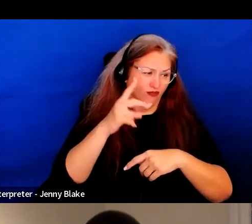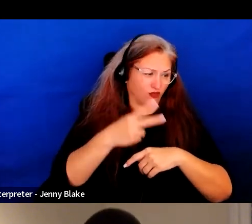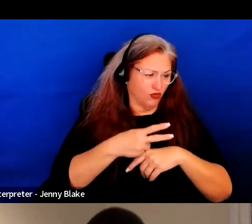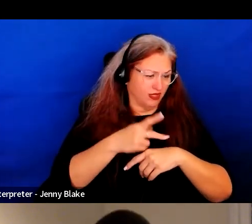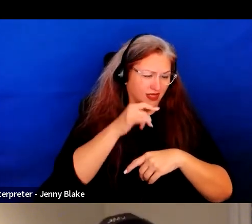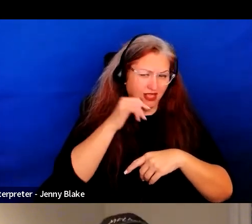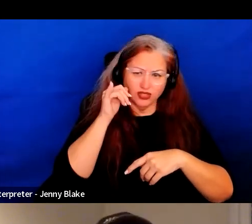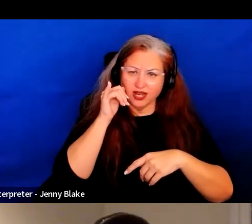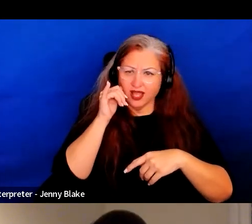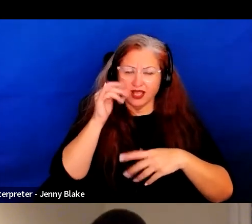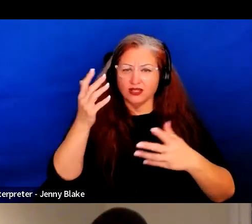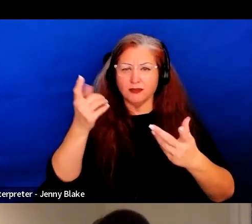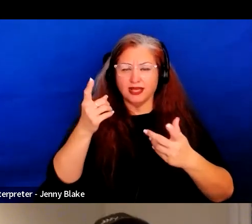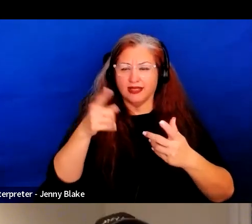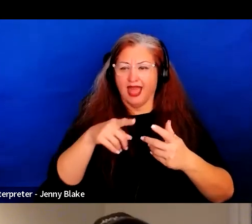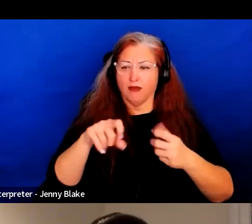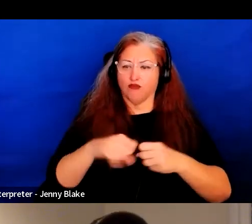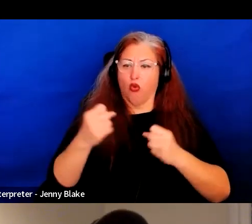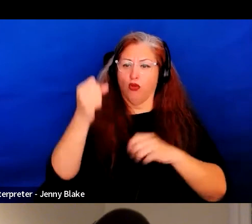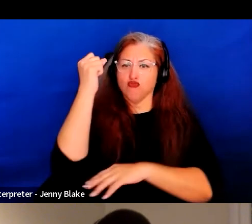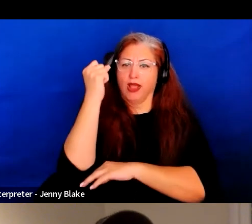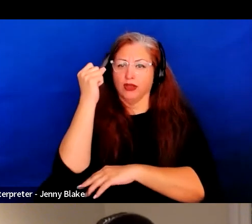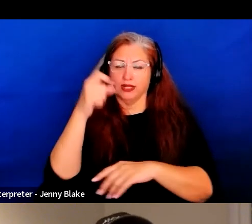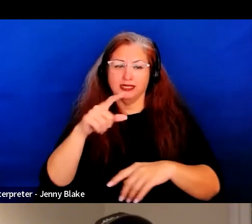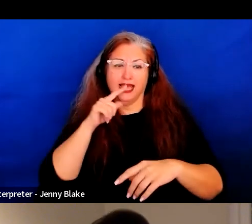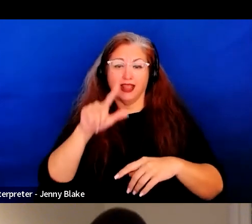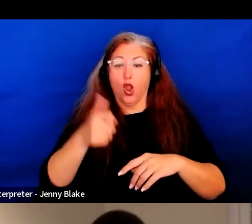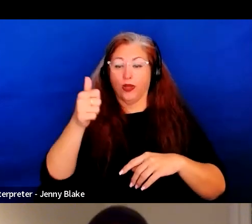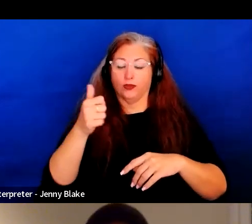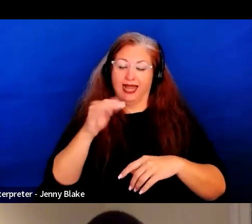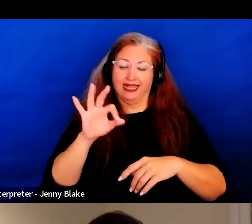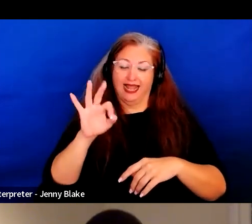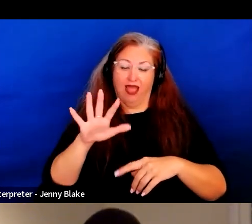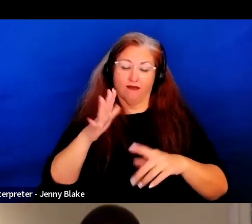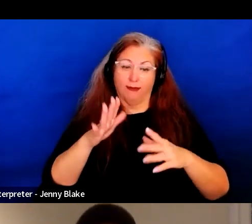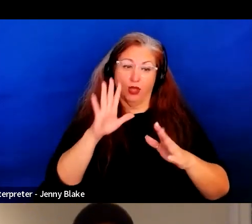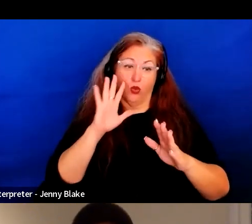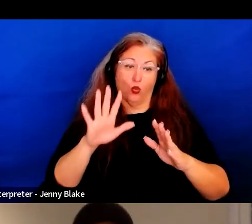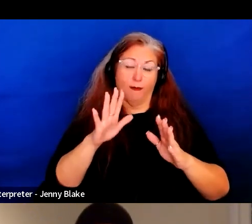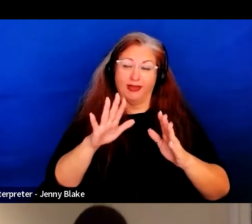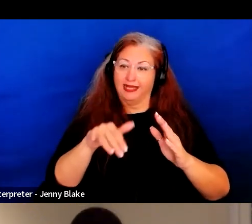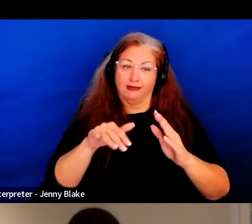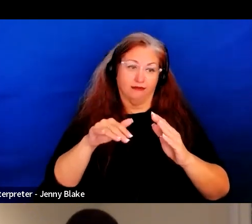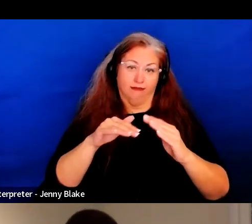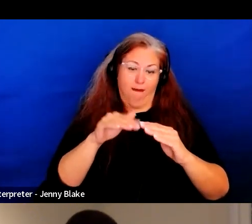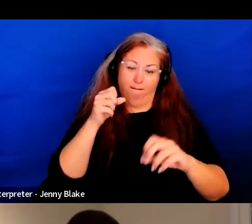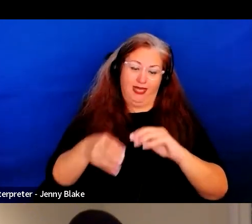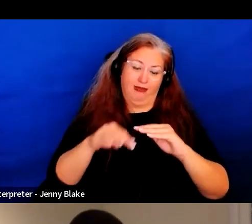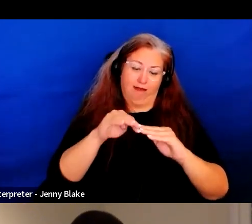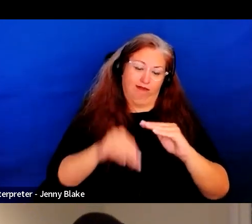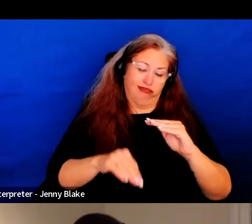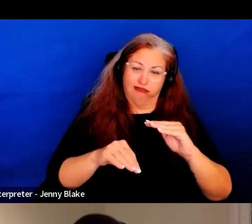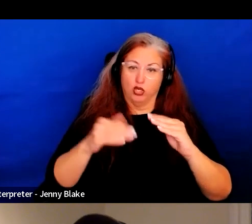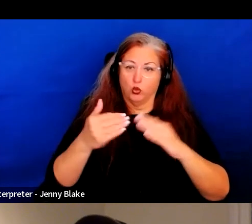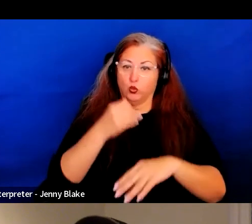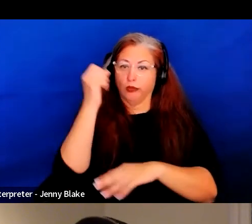yesterday? Historical lows, because I think it was to its 1985 lows. I think that it might literally be at an all-time low. And